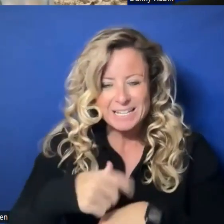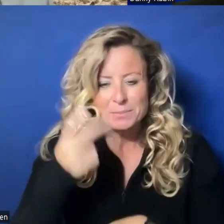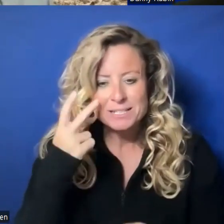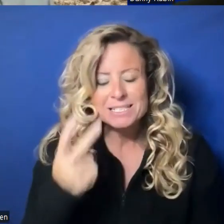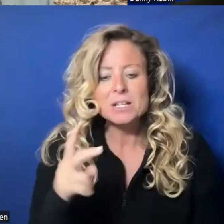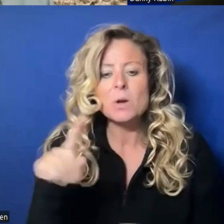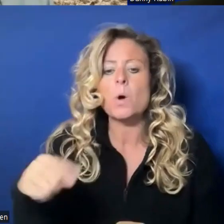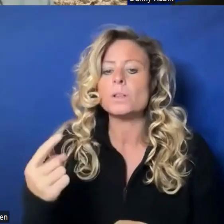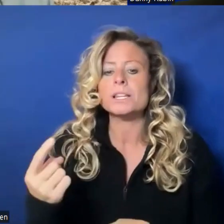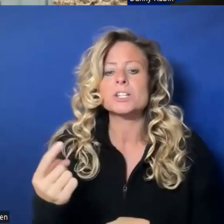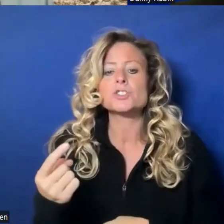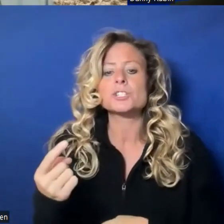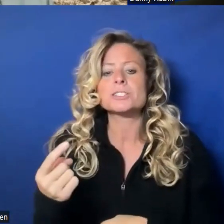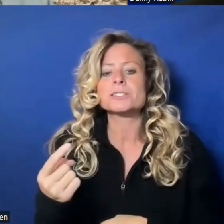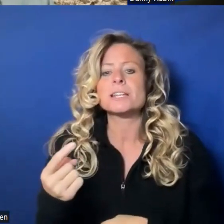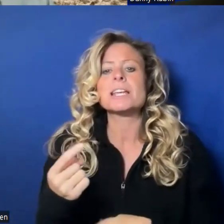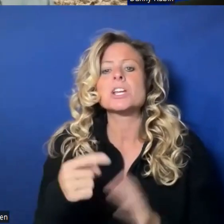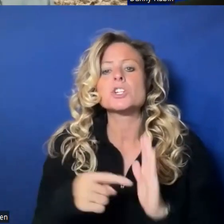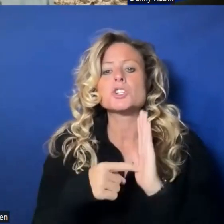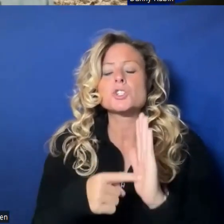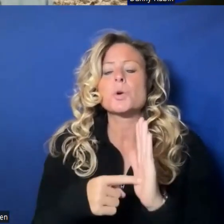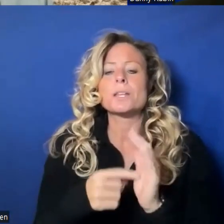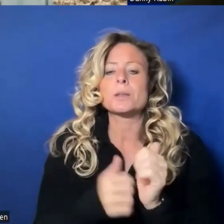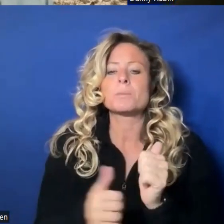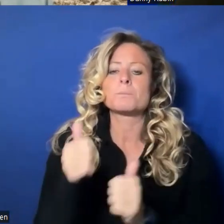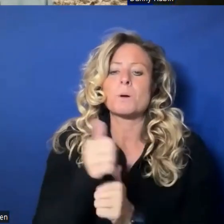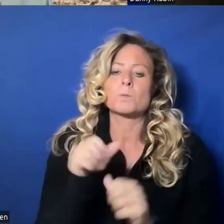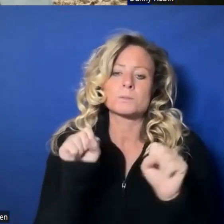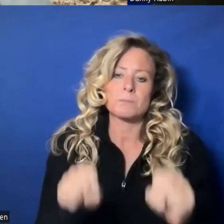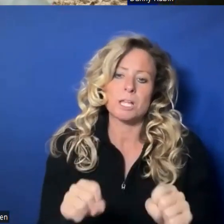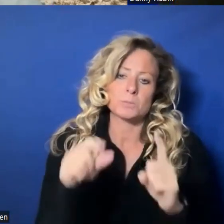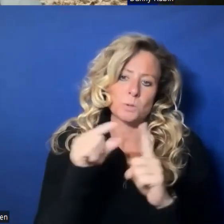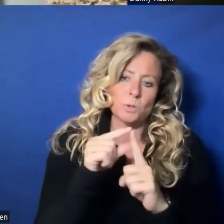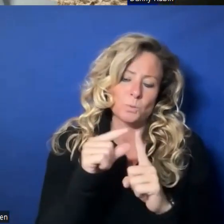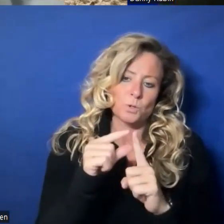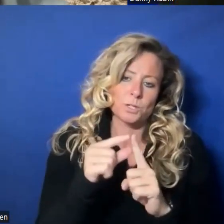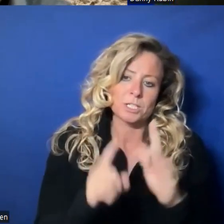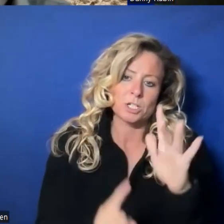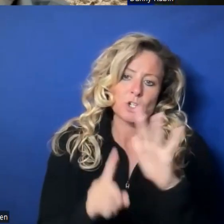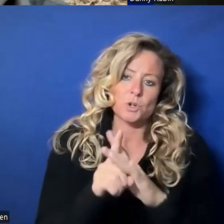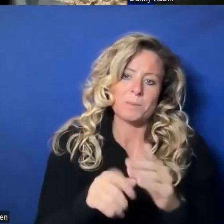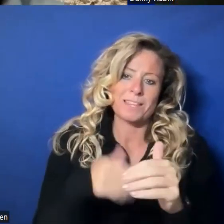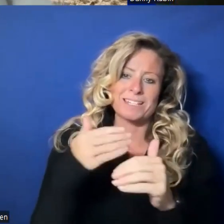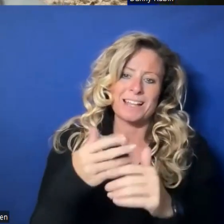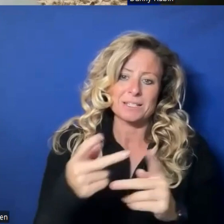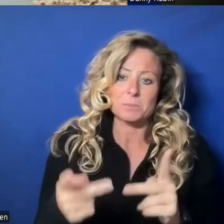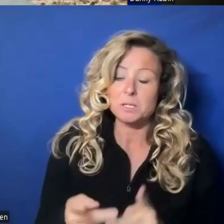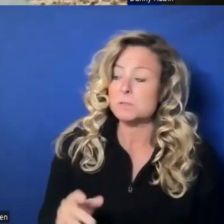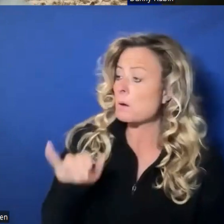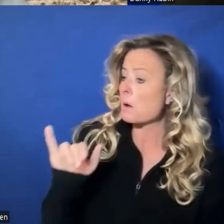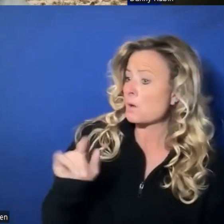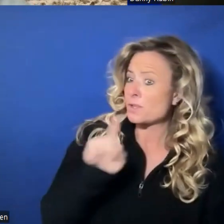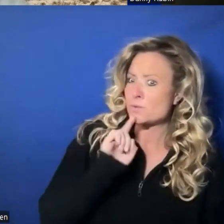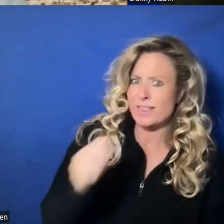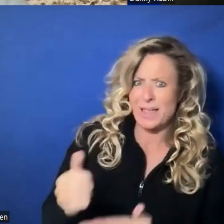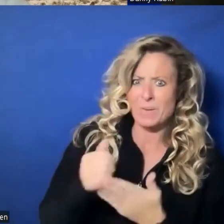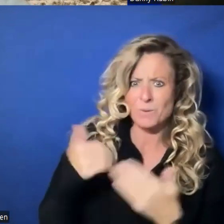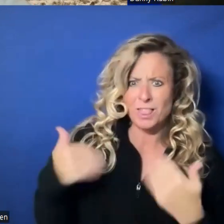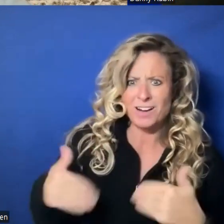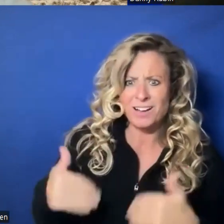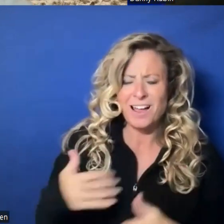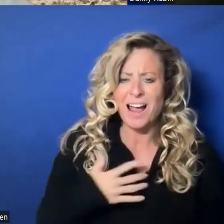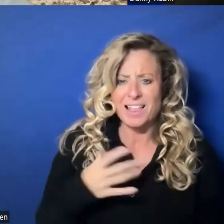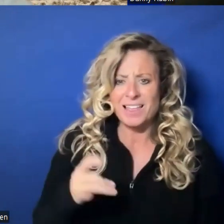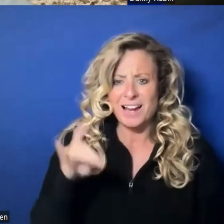just showing the most probable world to be there in the next place. Okay. That's really helpful. I like